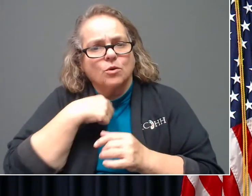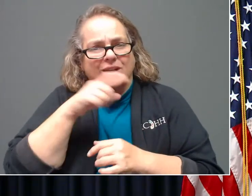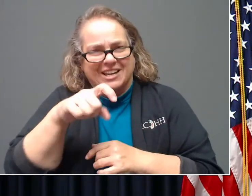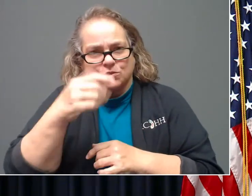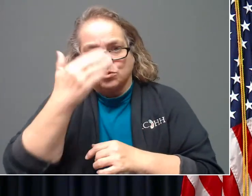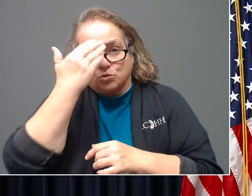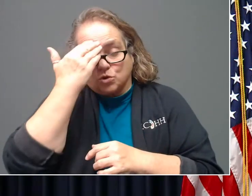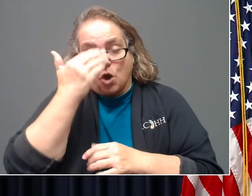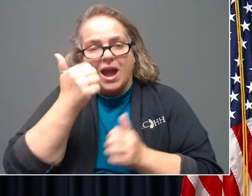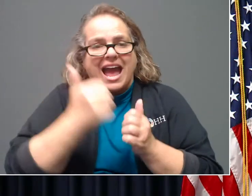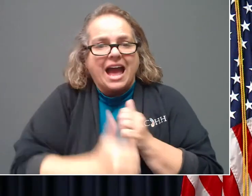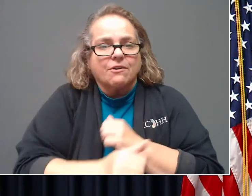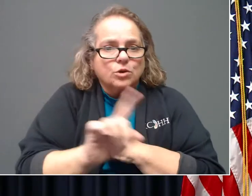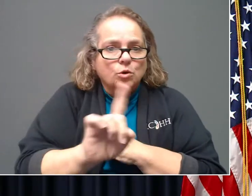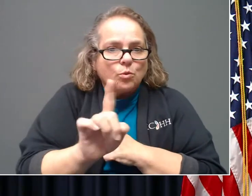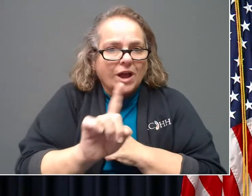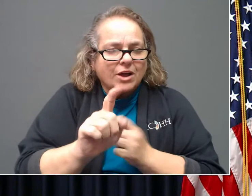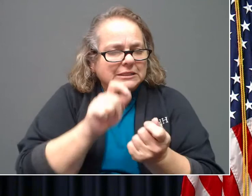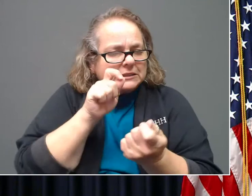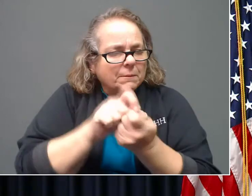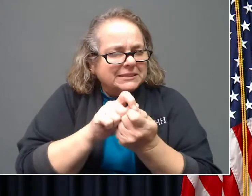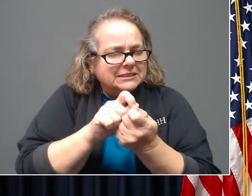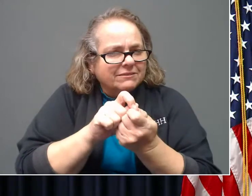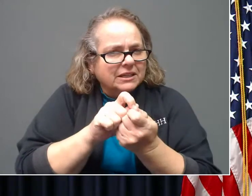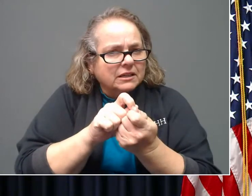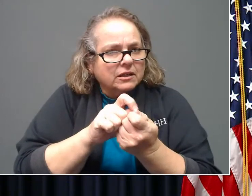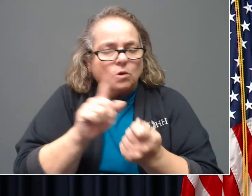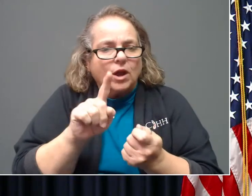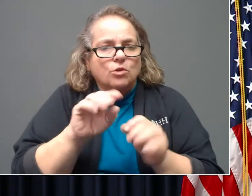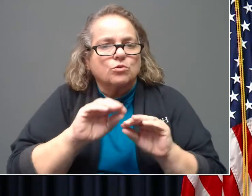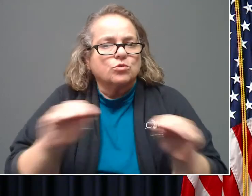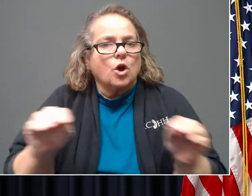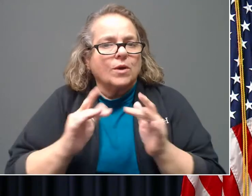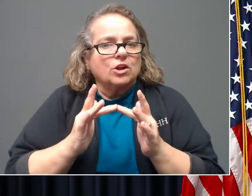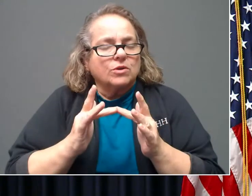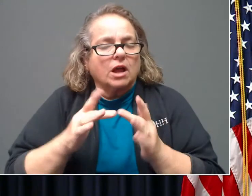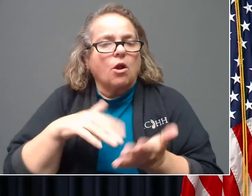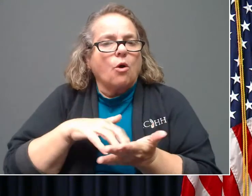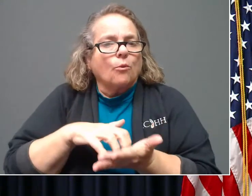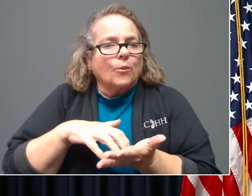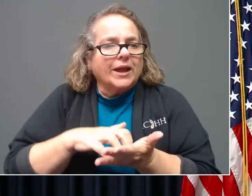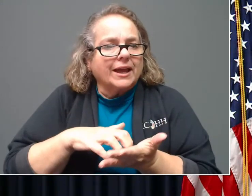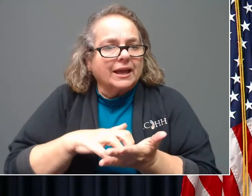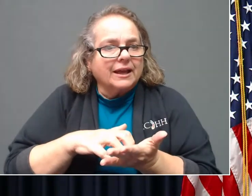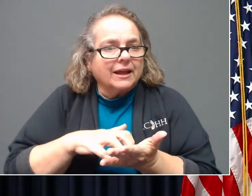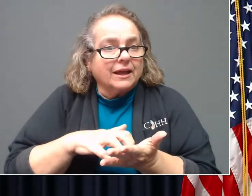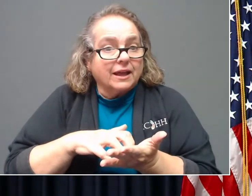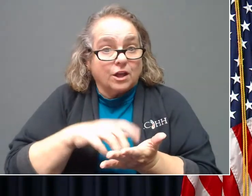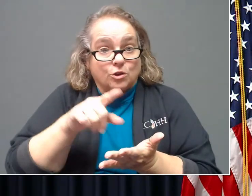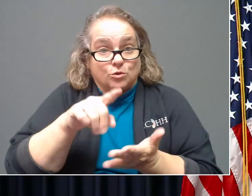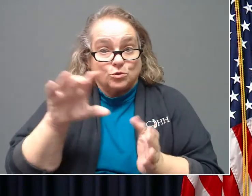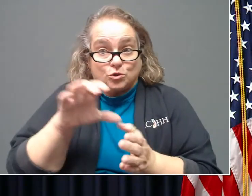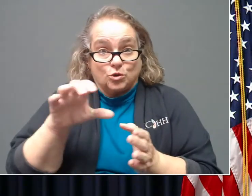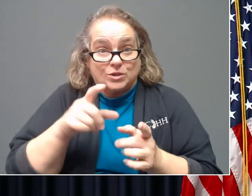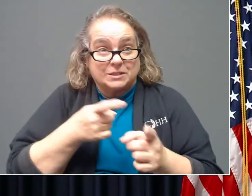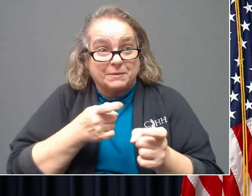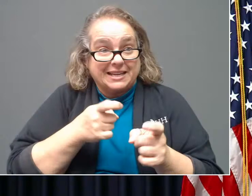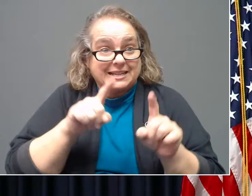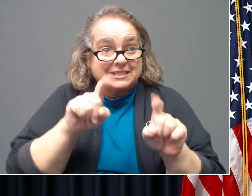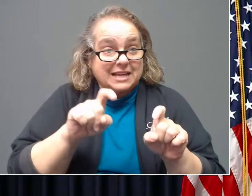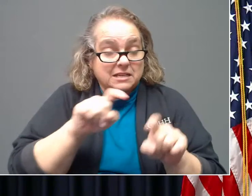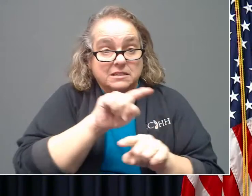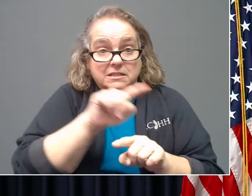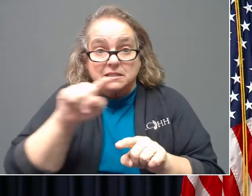everywhere, very specifically where we don't. By doing these speed tests all over the Commonwealth, we can identify, we hope